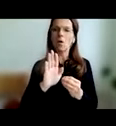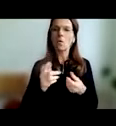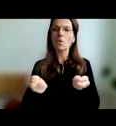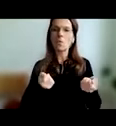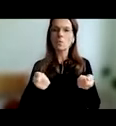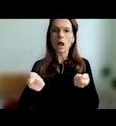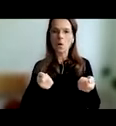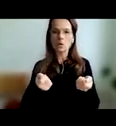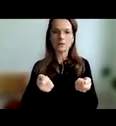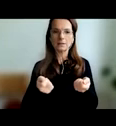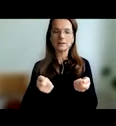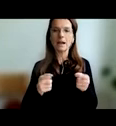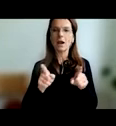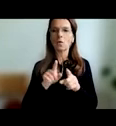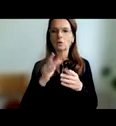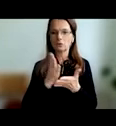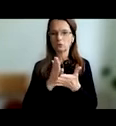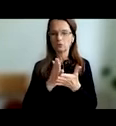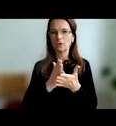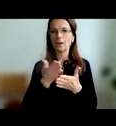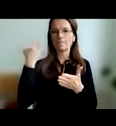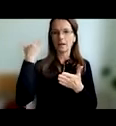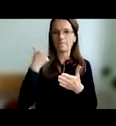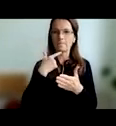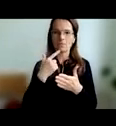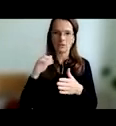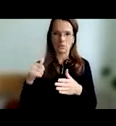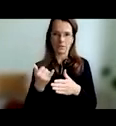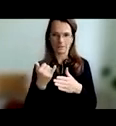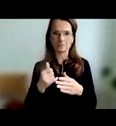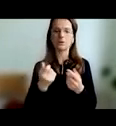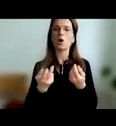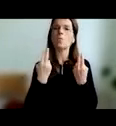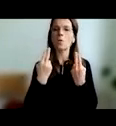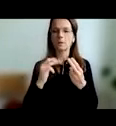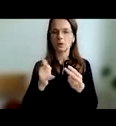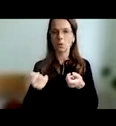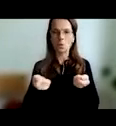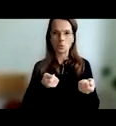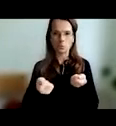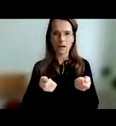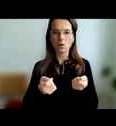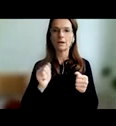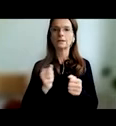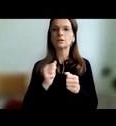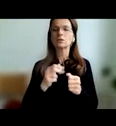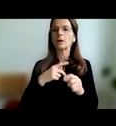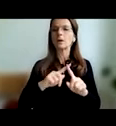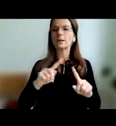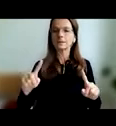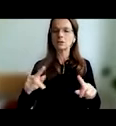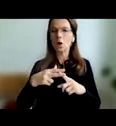and its management, Osvaldo lui e as Ovedo Aprei, che io chiamiamo we could Gaulianic, che hear Osvici from the Cimolodi, previous Afferdi Olodi.